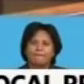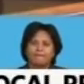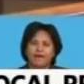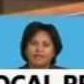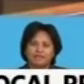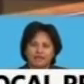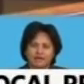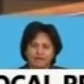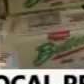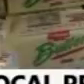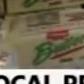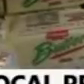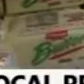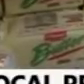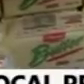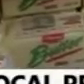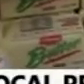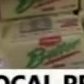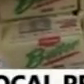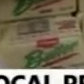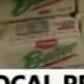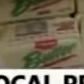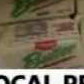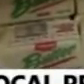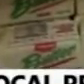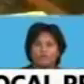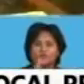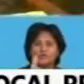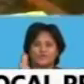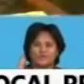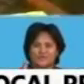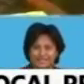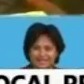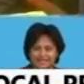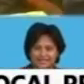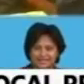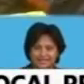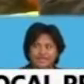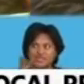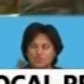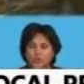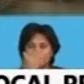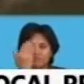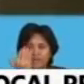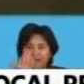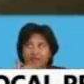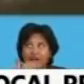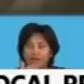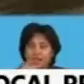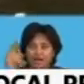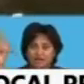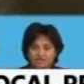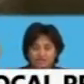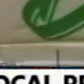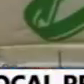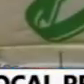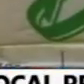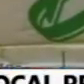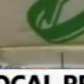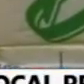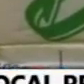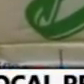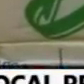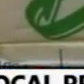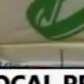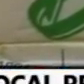by Government MP Samuela Vunivalu on the increasing price of butter in Parliament, Minister for Public Enterprise Ayaz Said Qayyum says